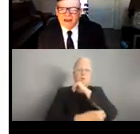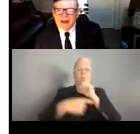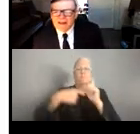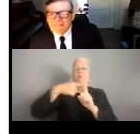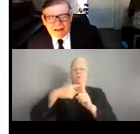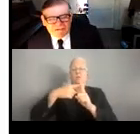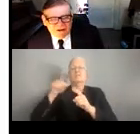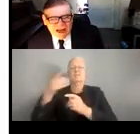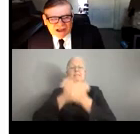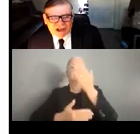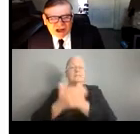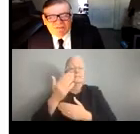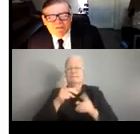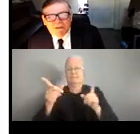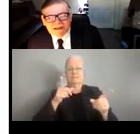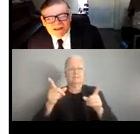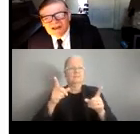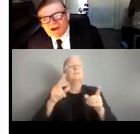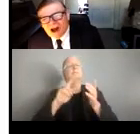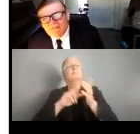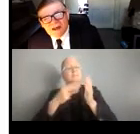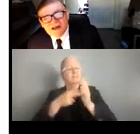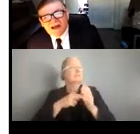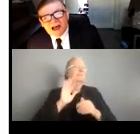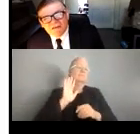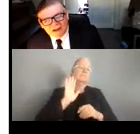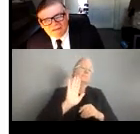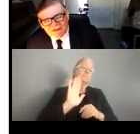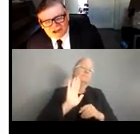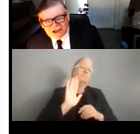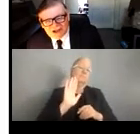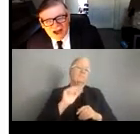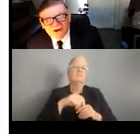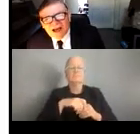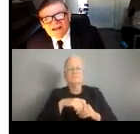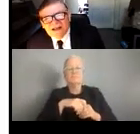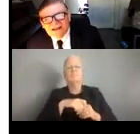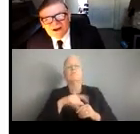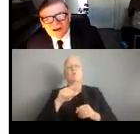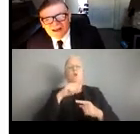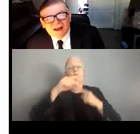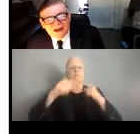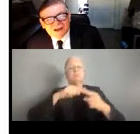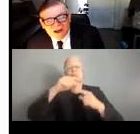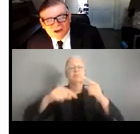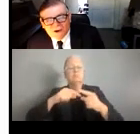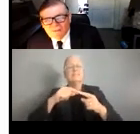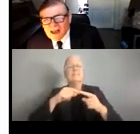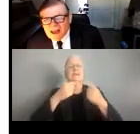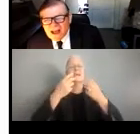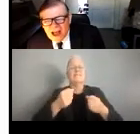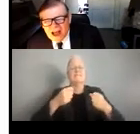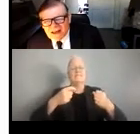impairment, then perhaps the relationship would be better described, rather than a vicious cycle, as an interlocking